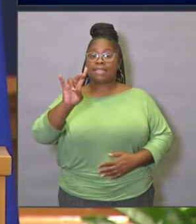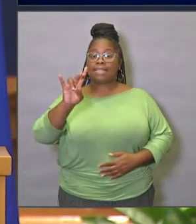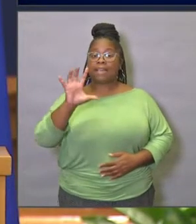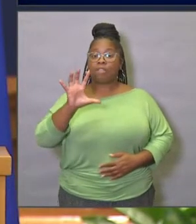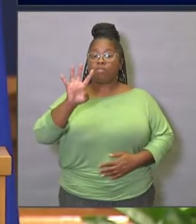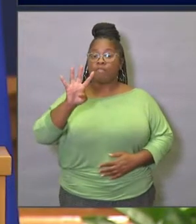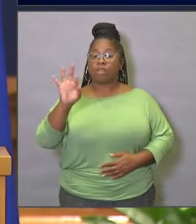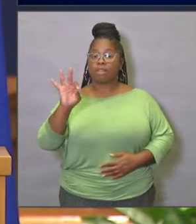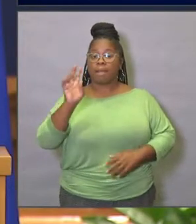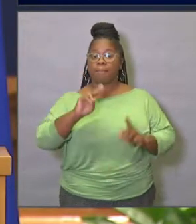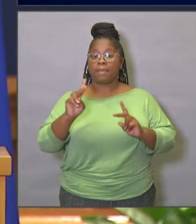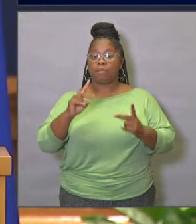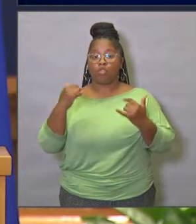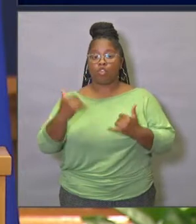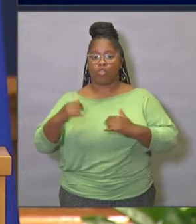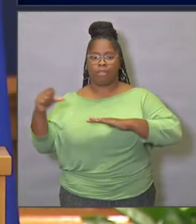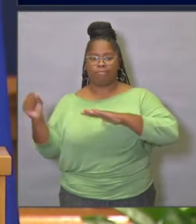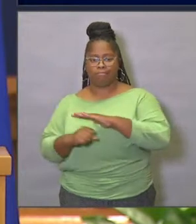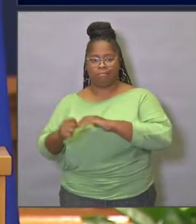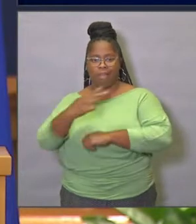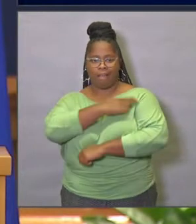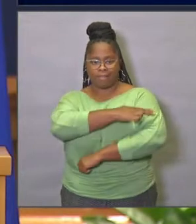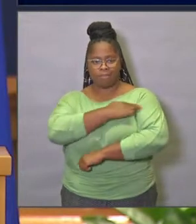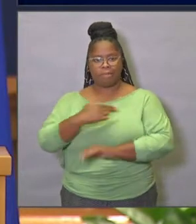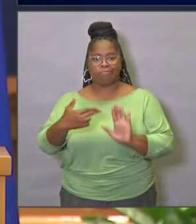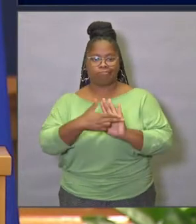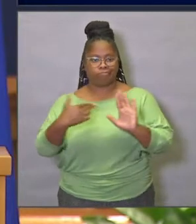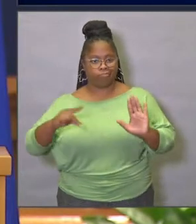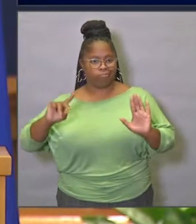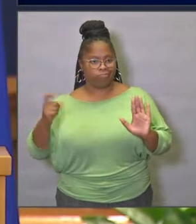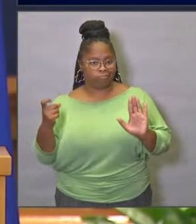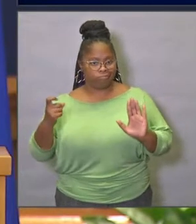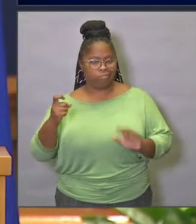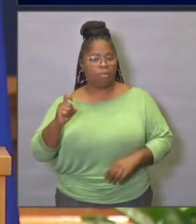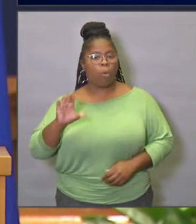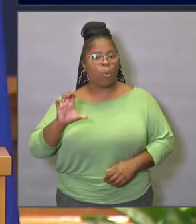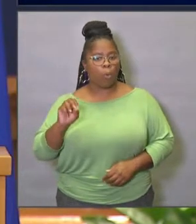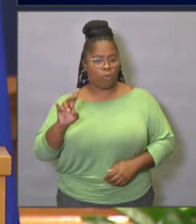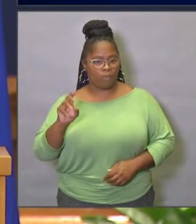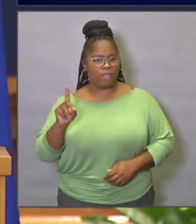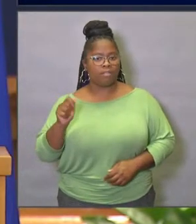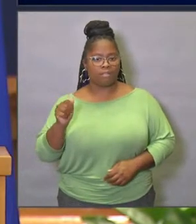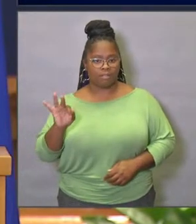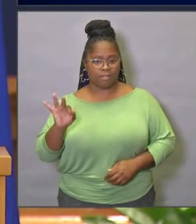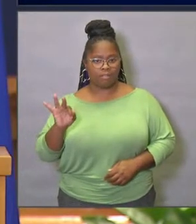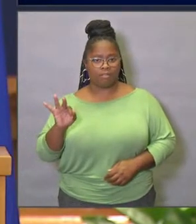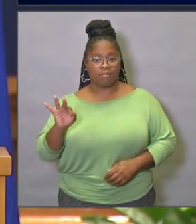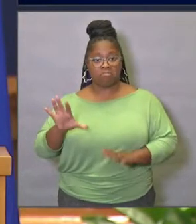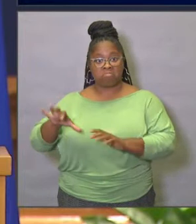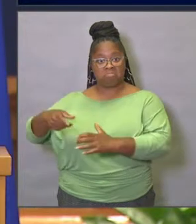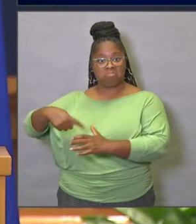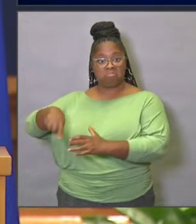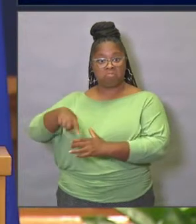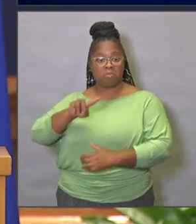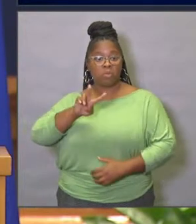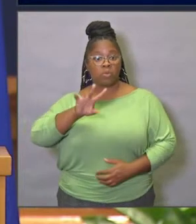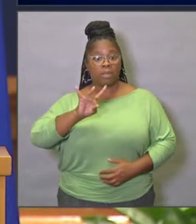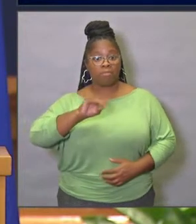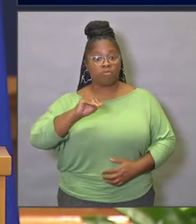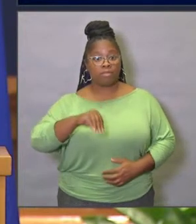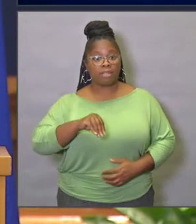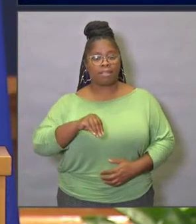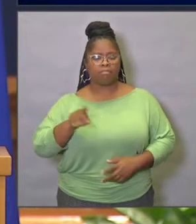749 people are currently hospitalized with a diagnosis of COVID-19, and 28% of the people are confirmed cases